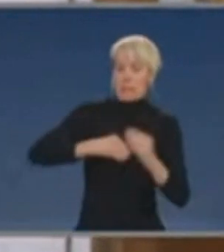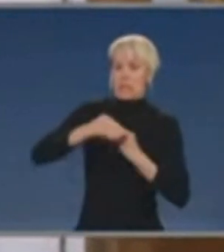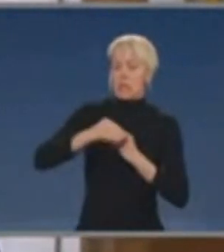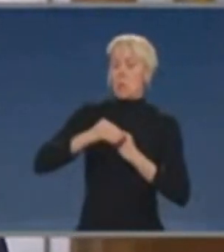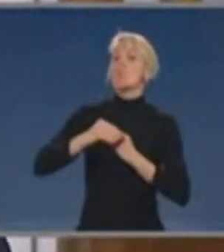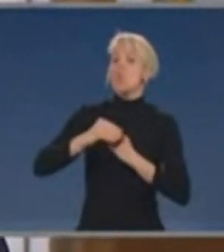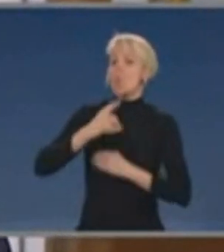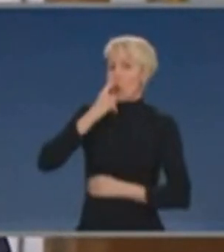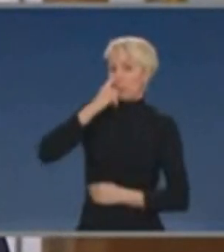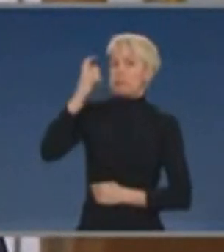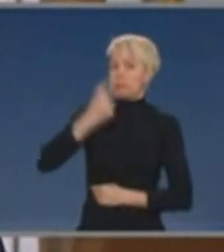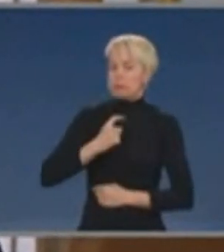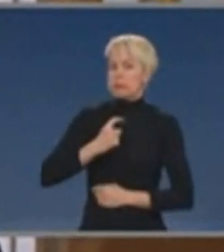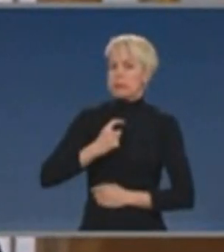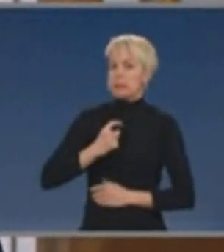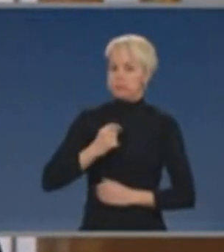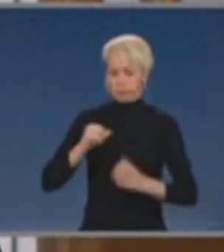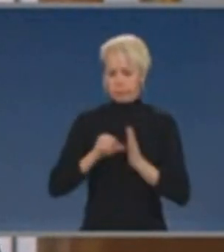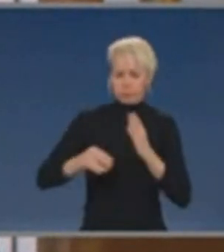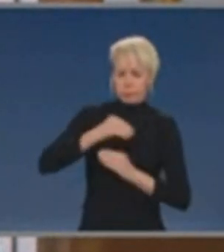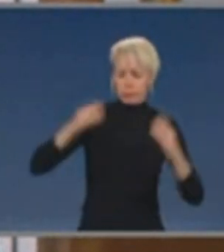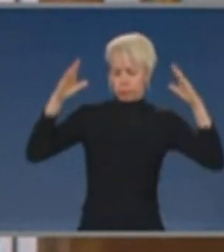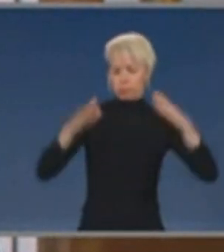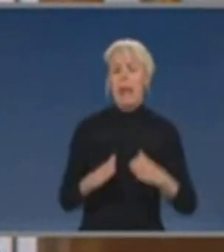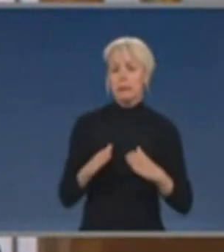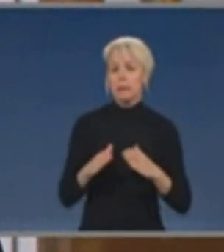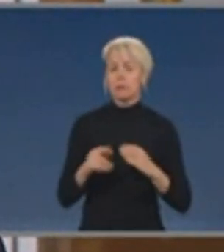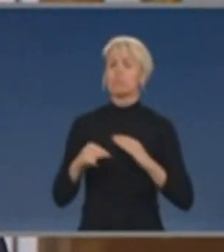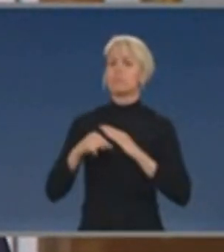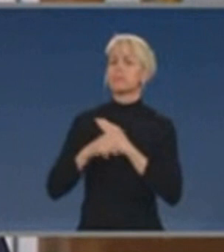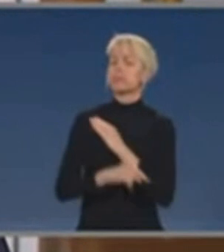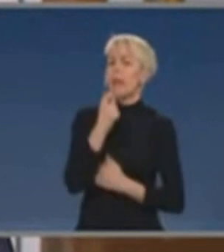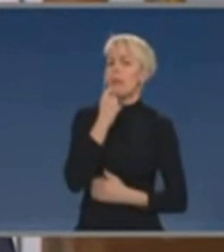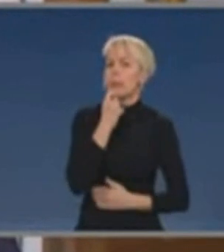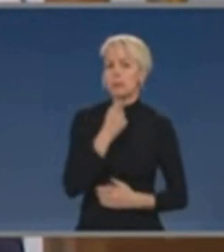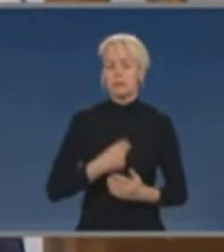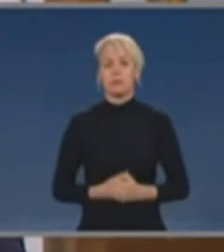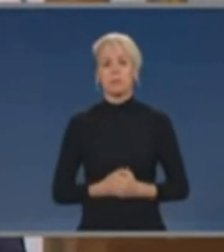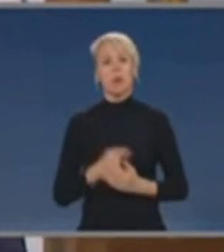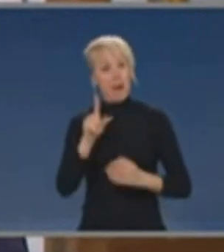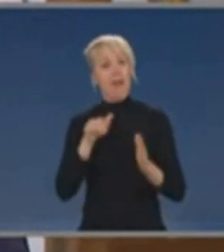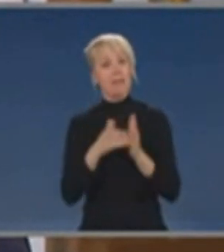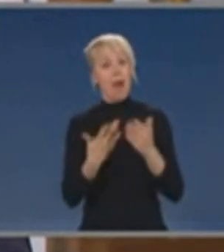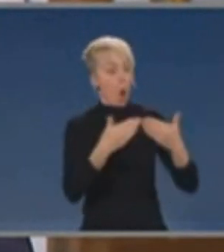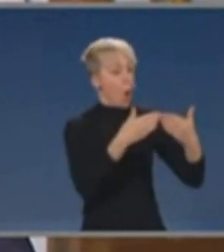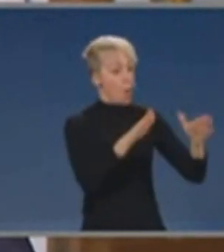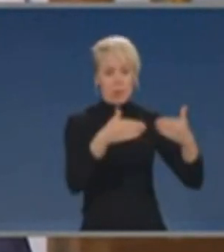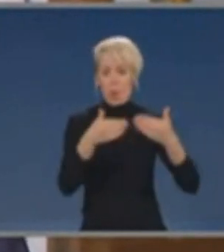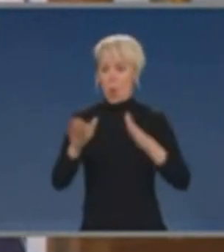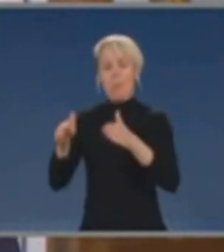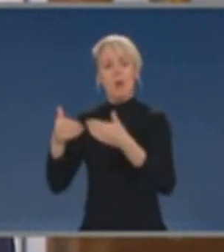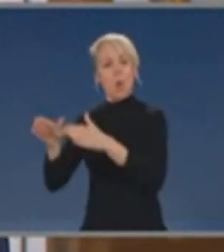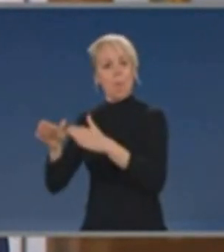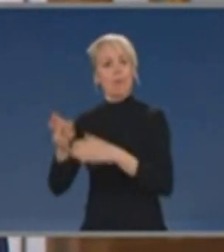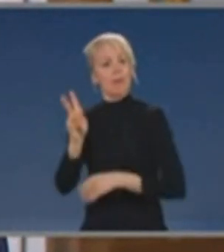on the economy. The restrictions are being lifted earlier than first thought, and that's a good thing. And as the Prime Minister said, in accordance with